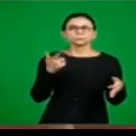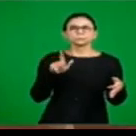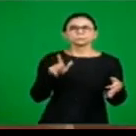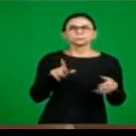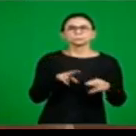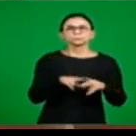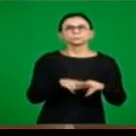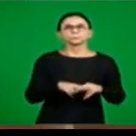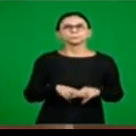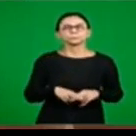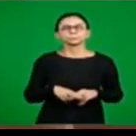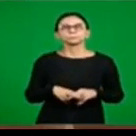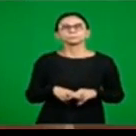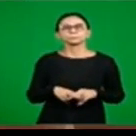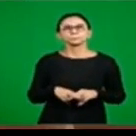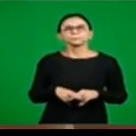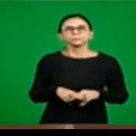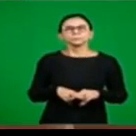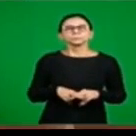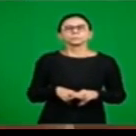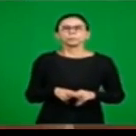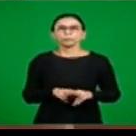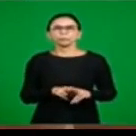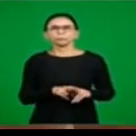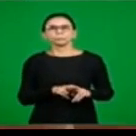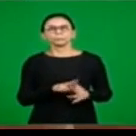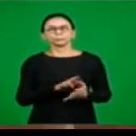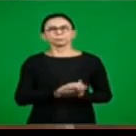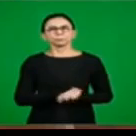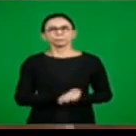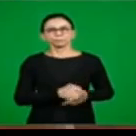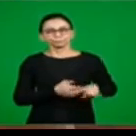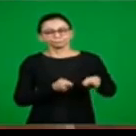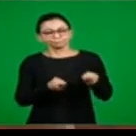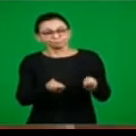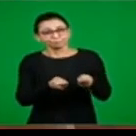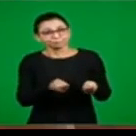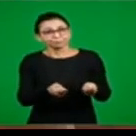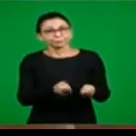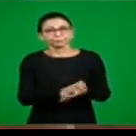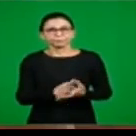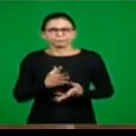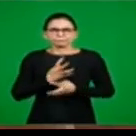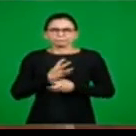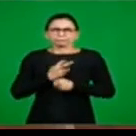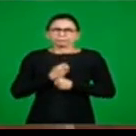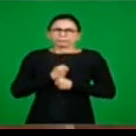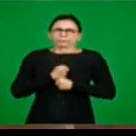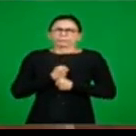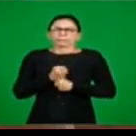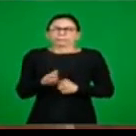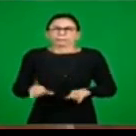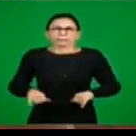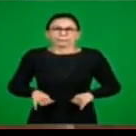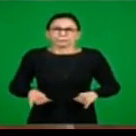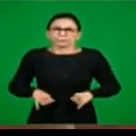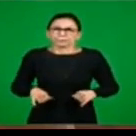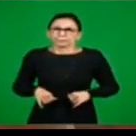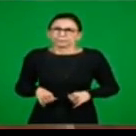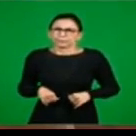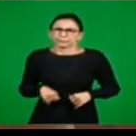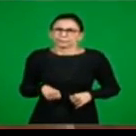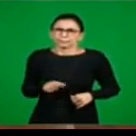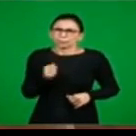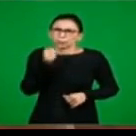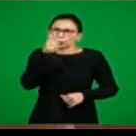and also in a and also speak of the temptation, the time of the anguish, the time of the suffering is